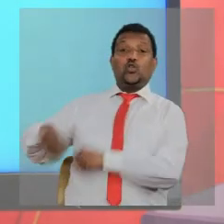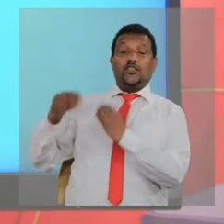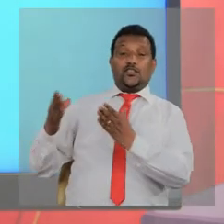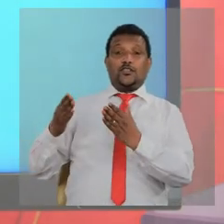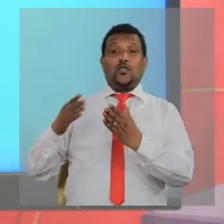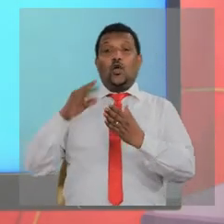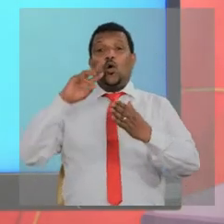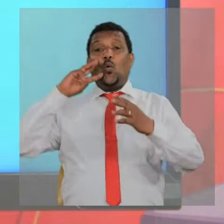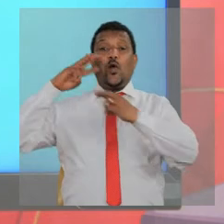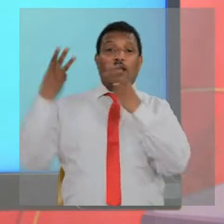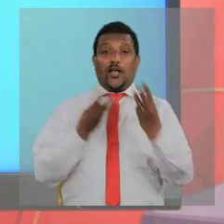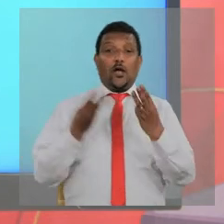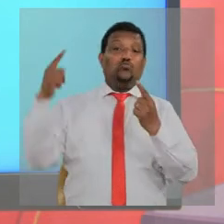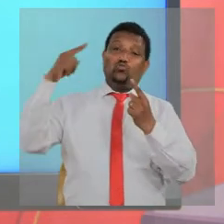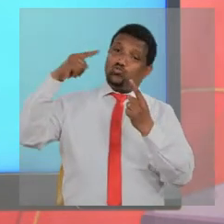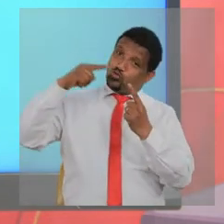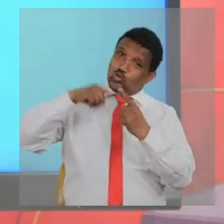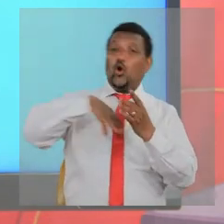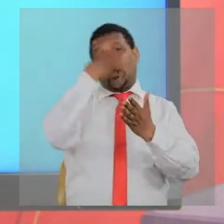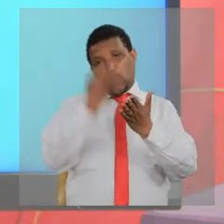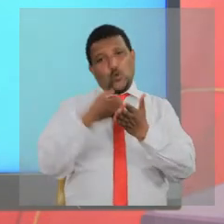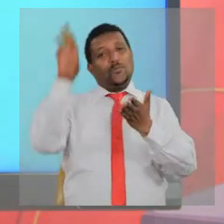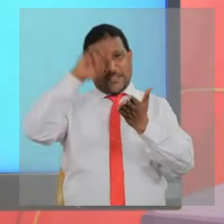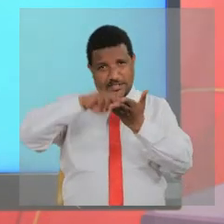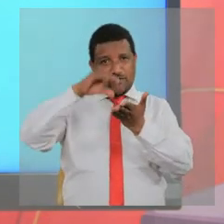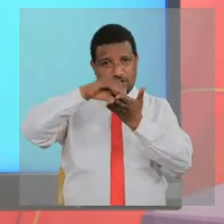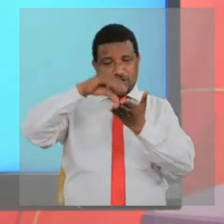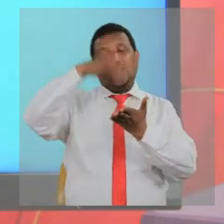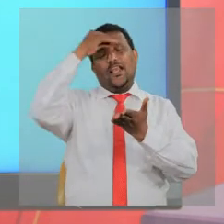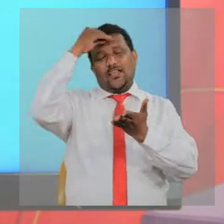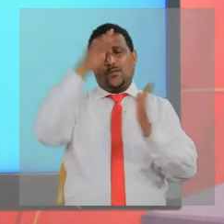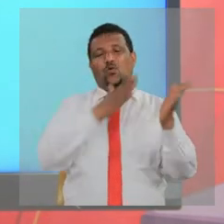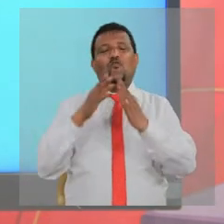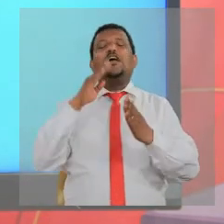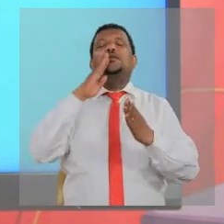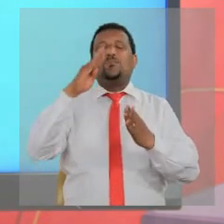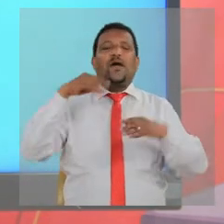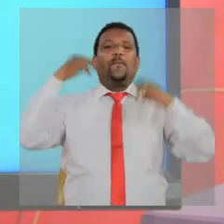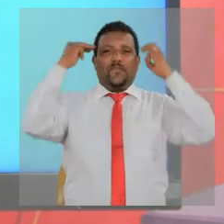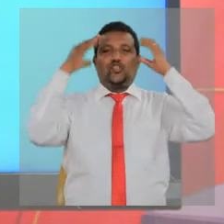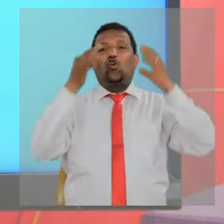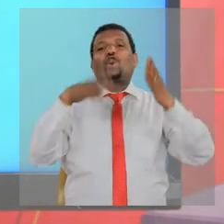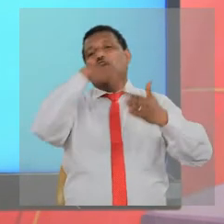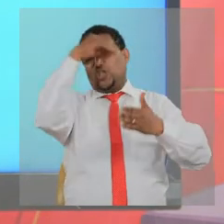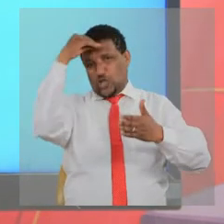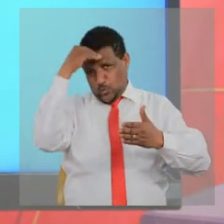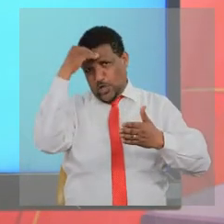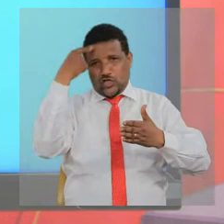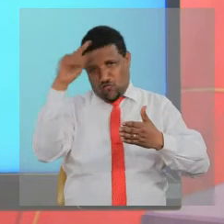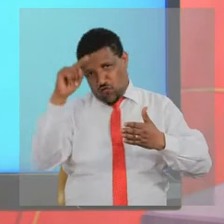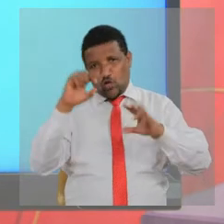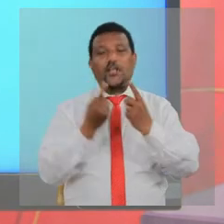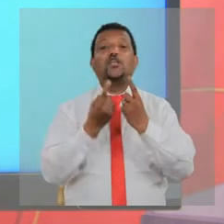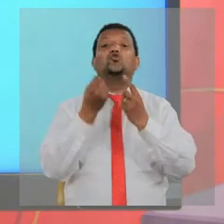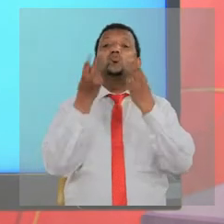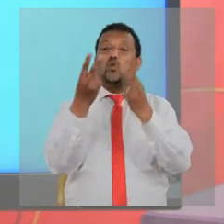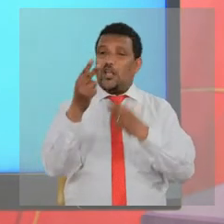Students will come to economics revision lesson provided by the Ministry of Education for grade